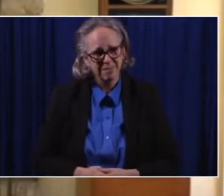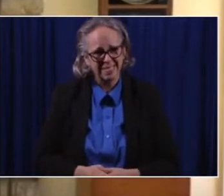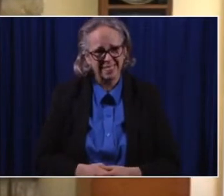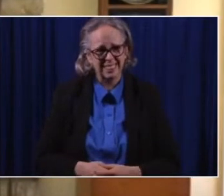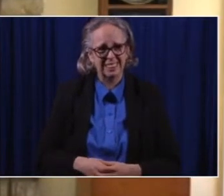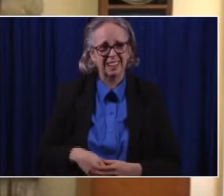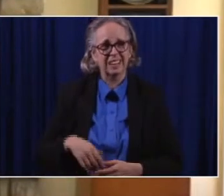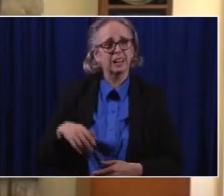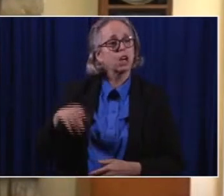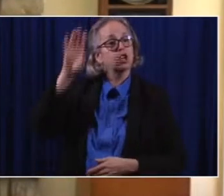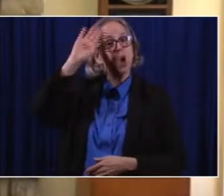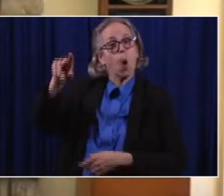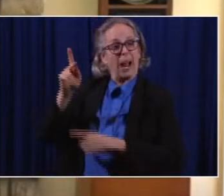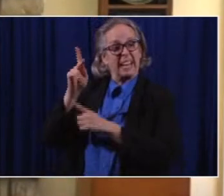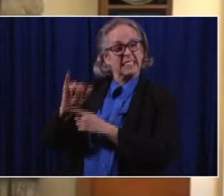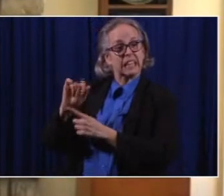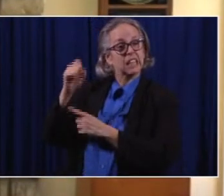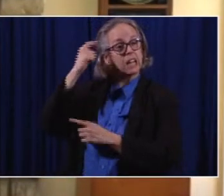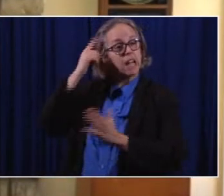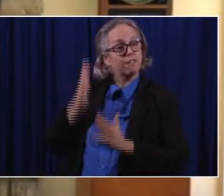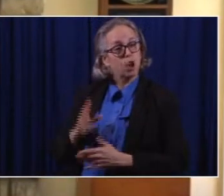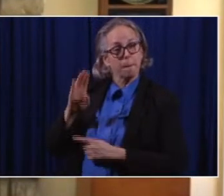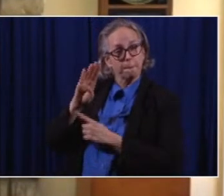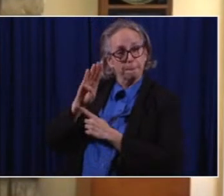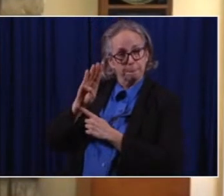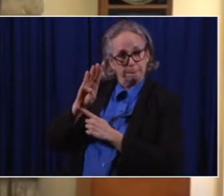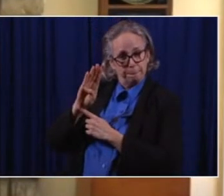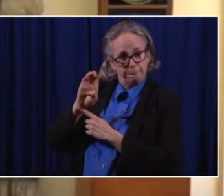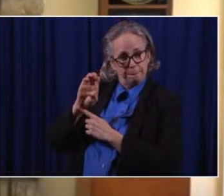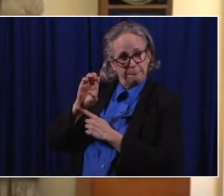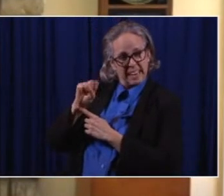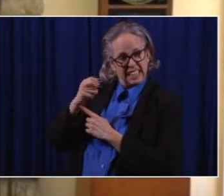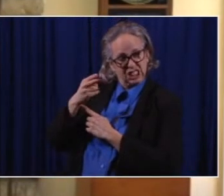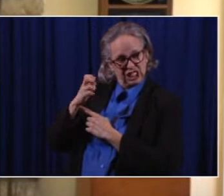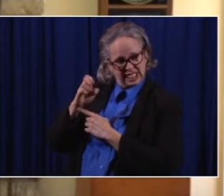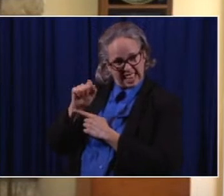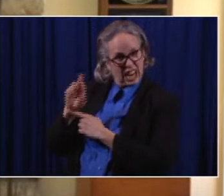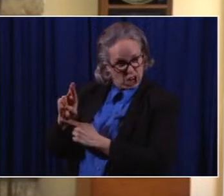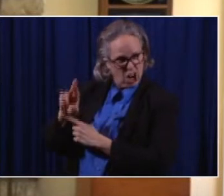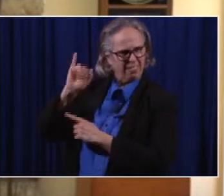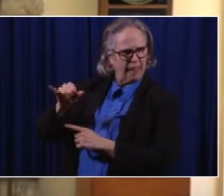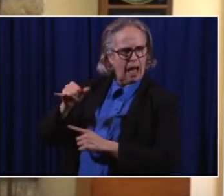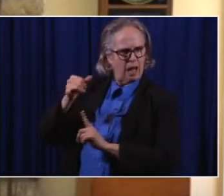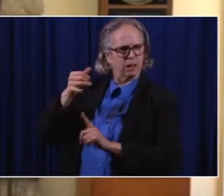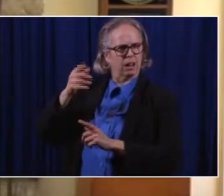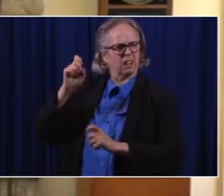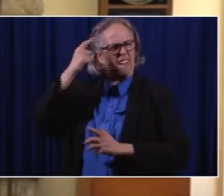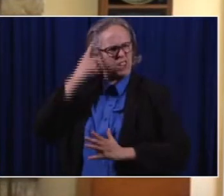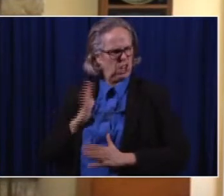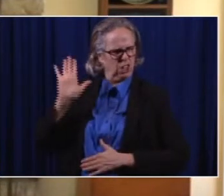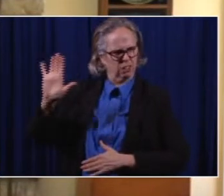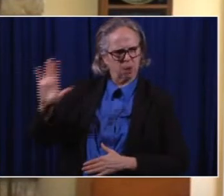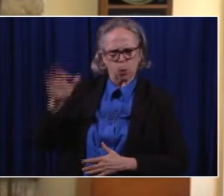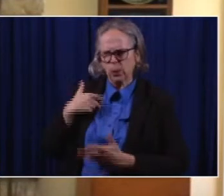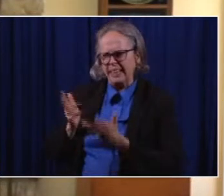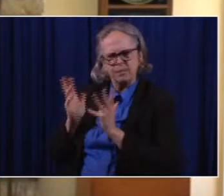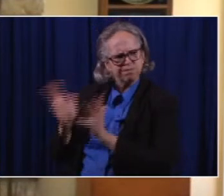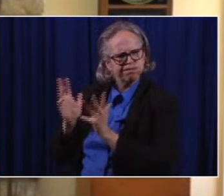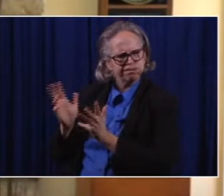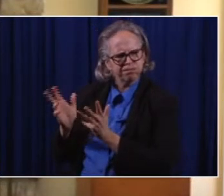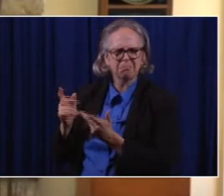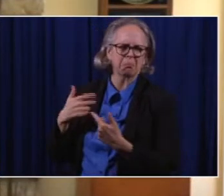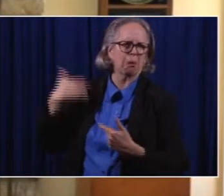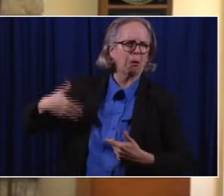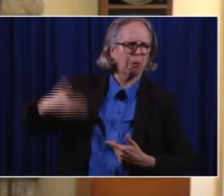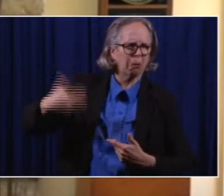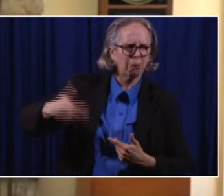Beshear. Andy and I talk quite often. Usually it's about COVID. Today it was about a bridge. I want to talk a